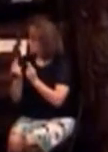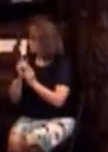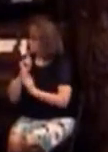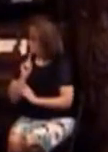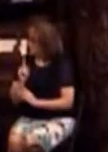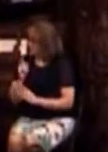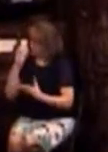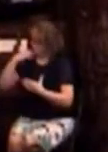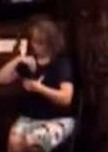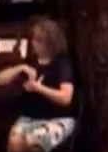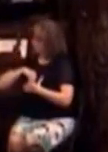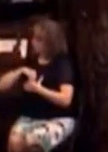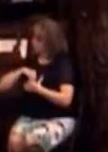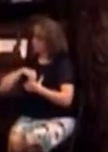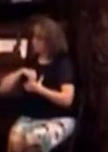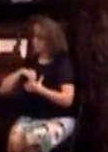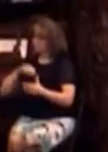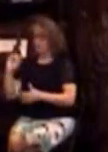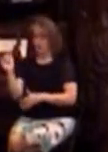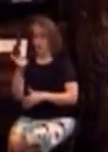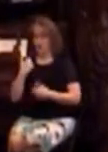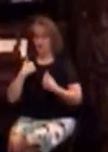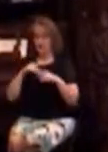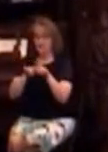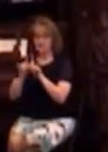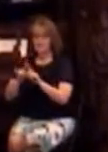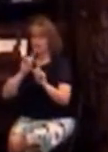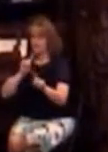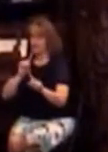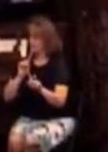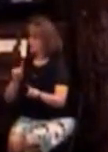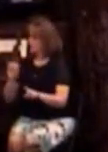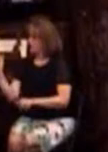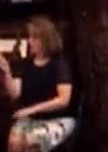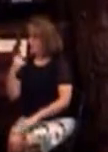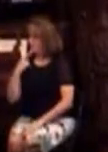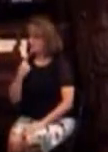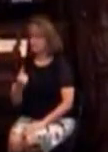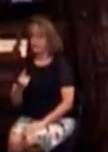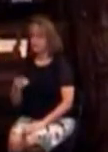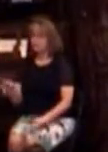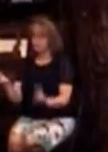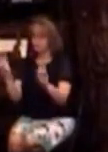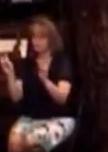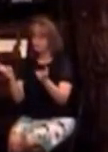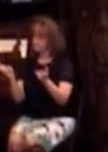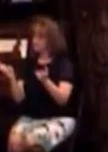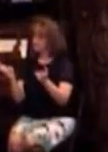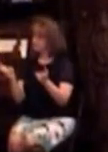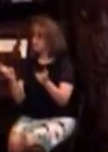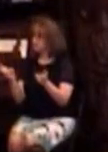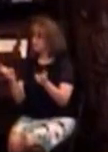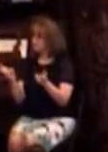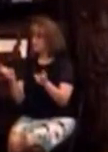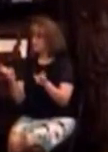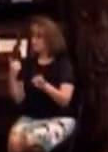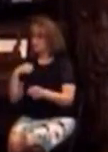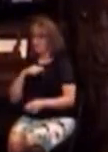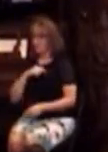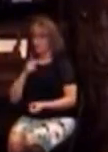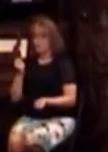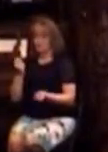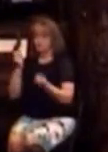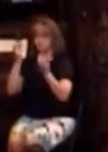really? Everybody had the same answer. Everybody said, essentially, we're